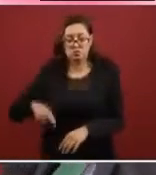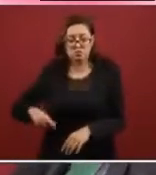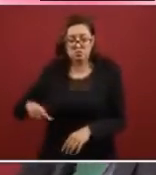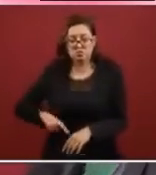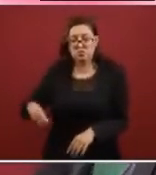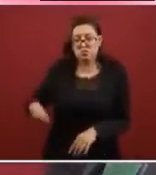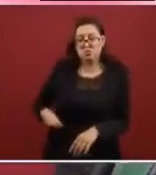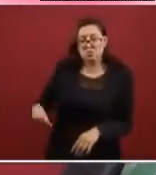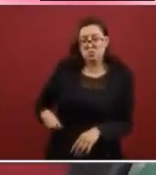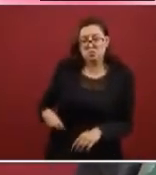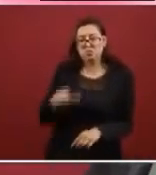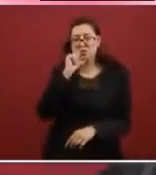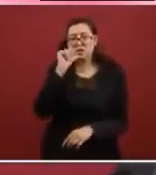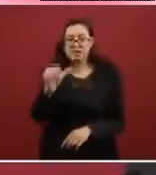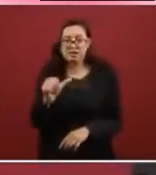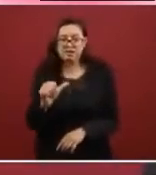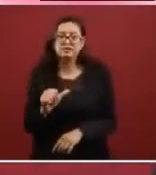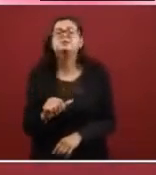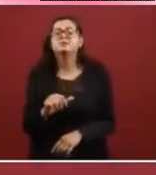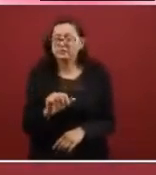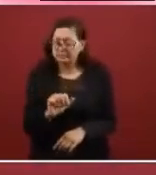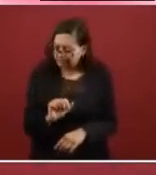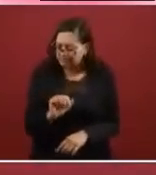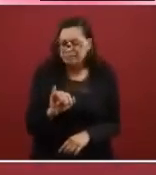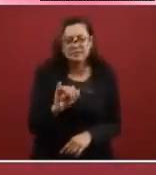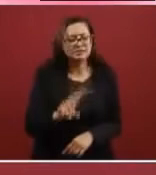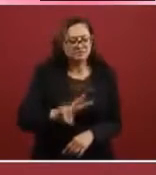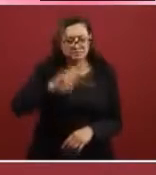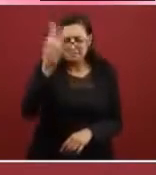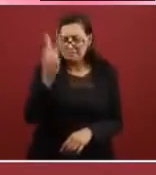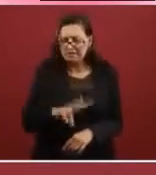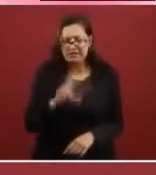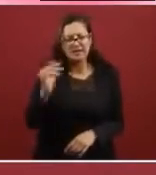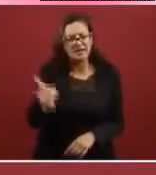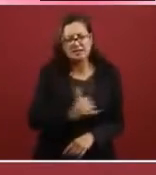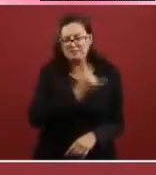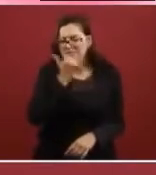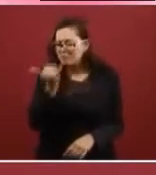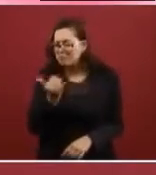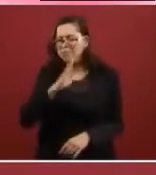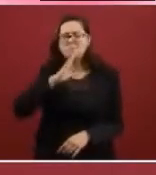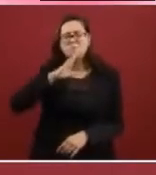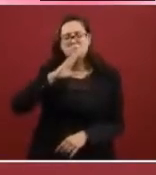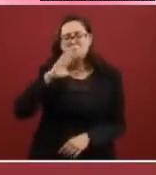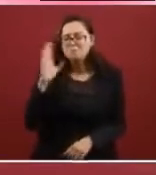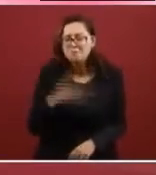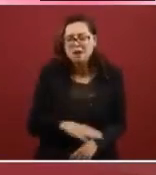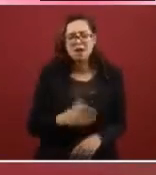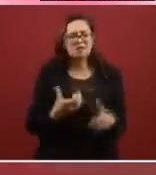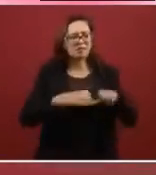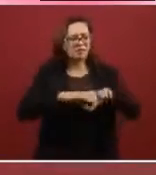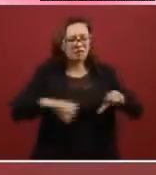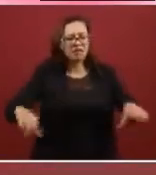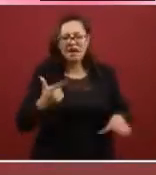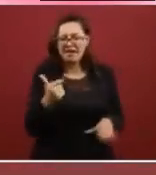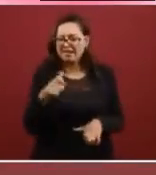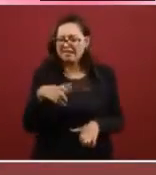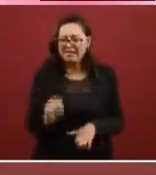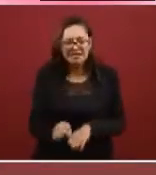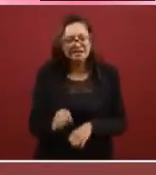not our fault that they were bad these things with exceso, the gas ducts versus the excess negocio, it was a